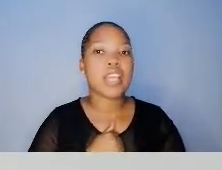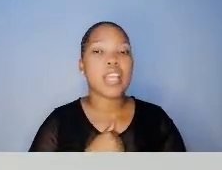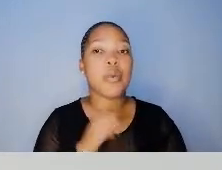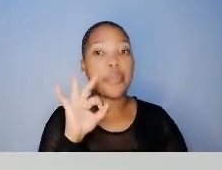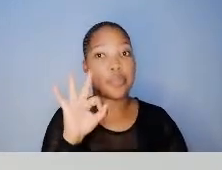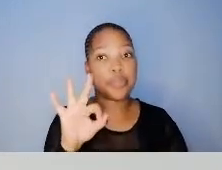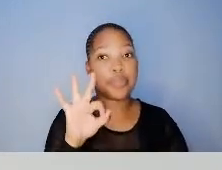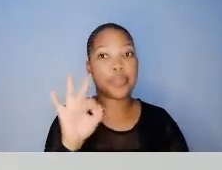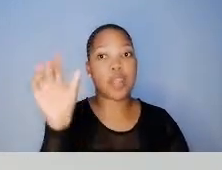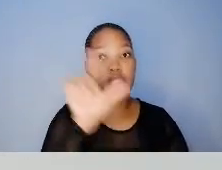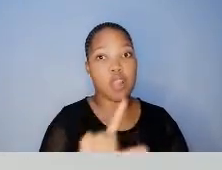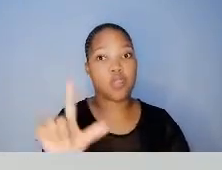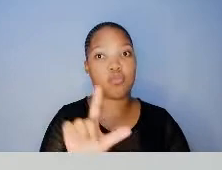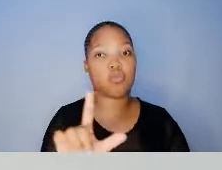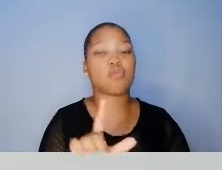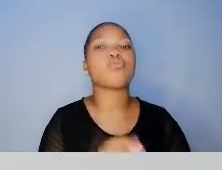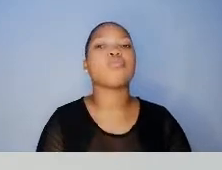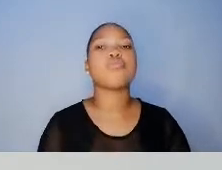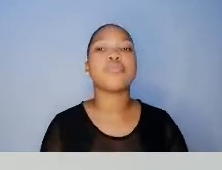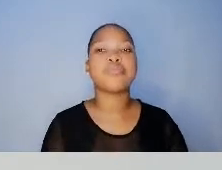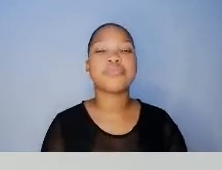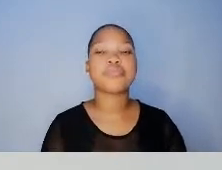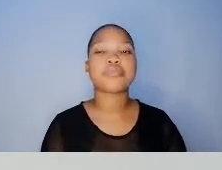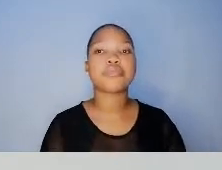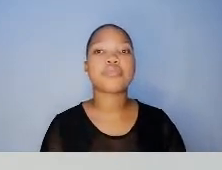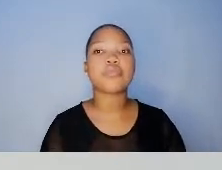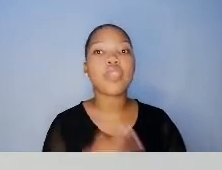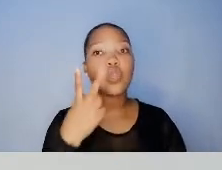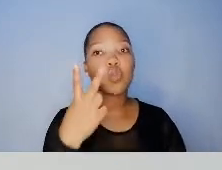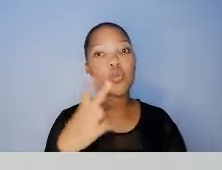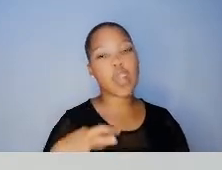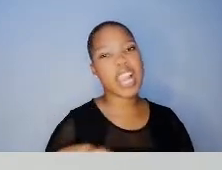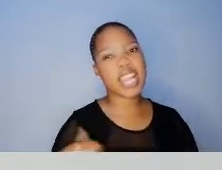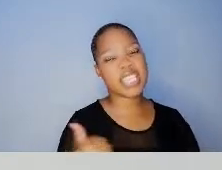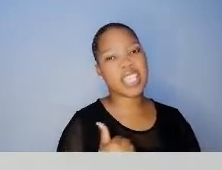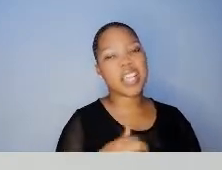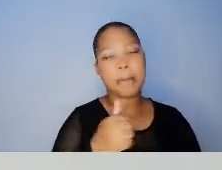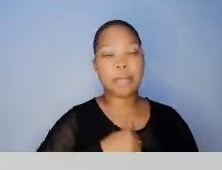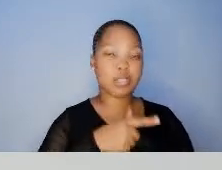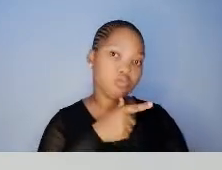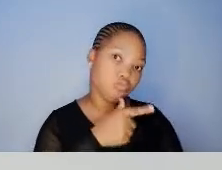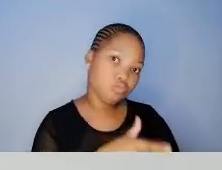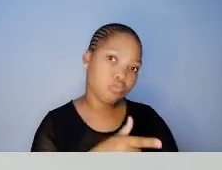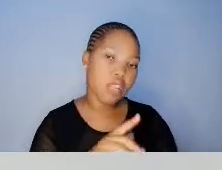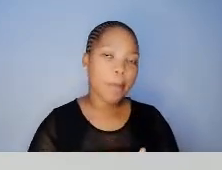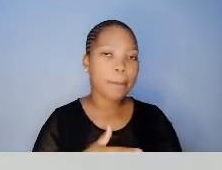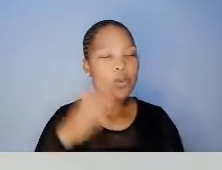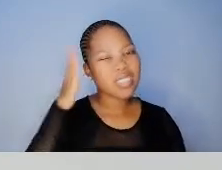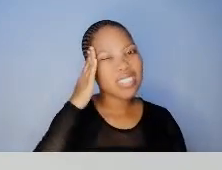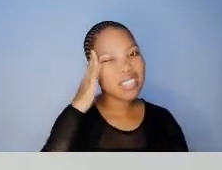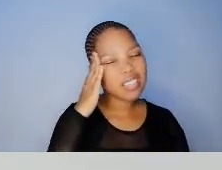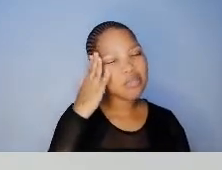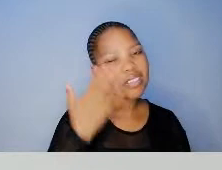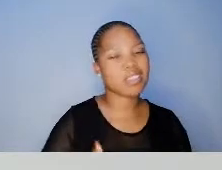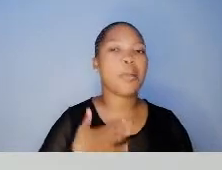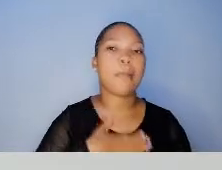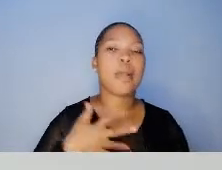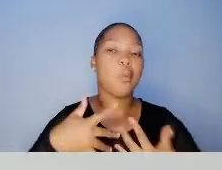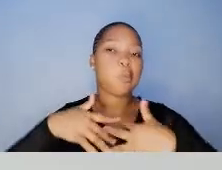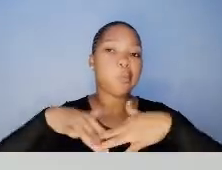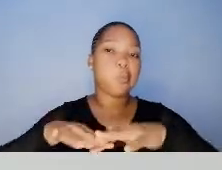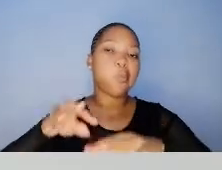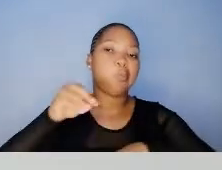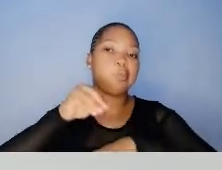three of us from Lesotho, and then there's two other ladies. I just told them about it because I knew that they would love to join